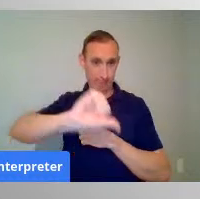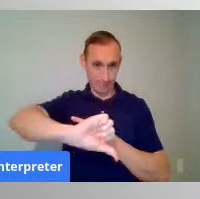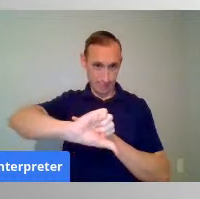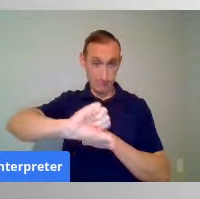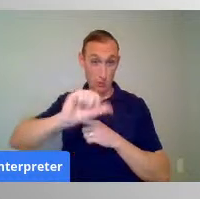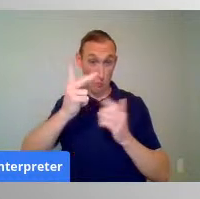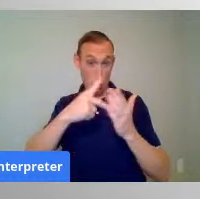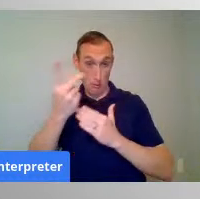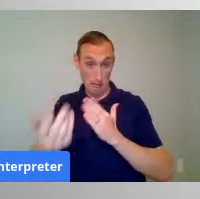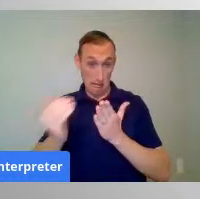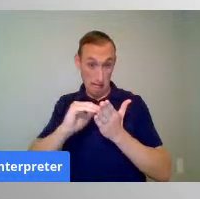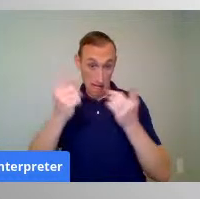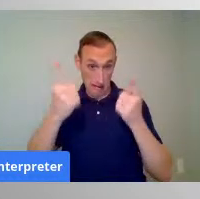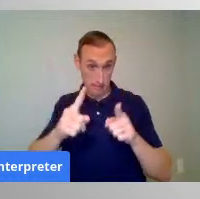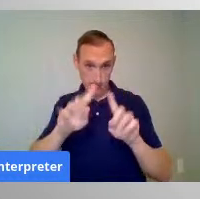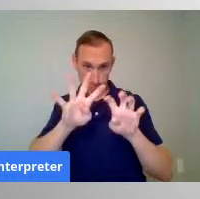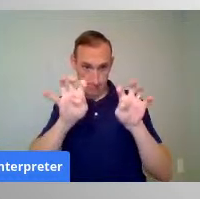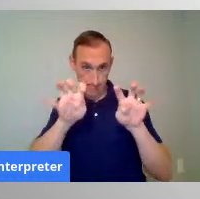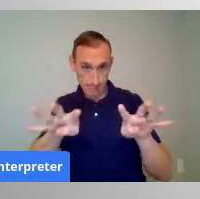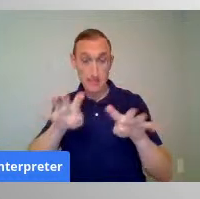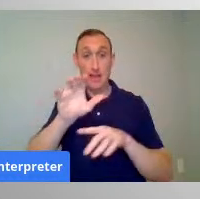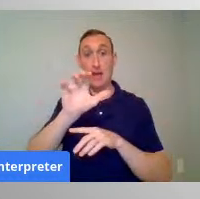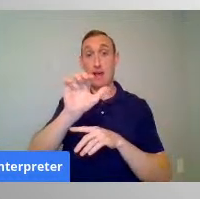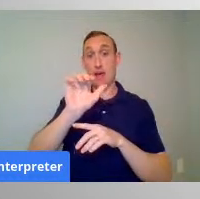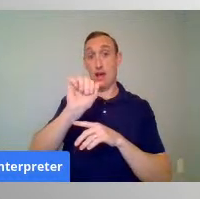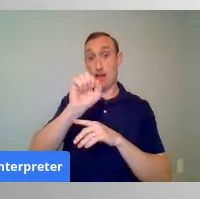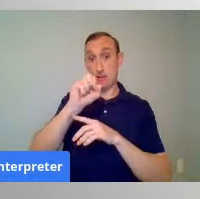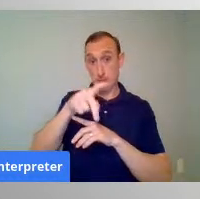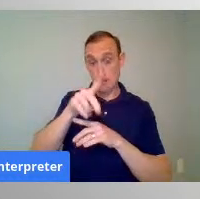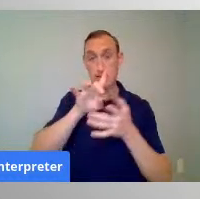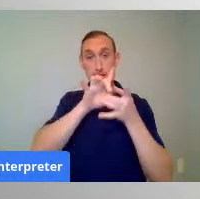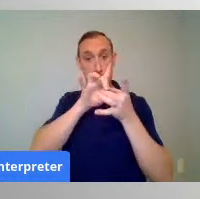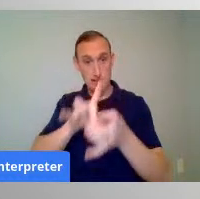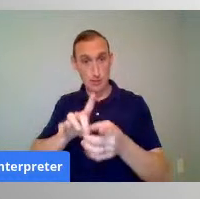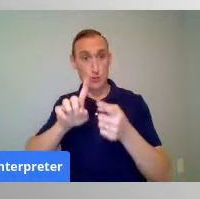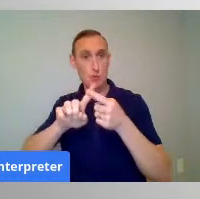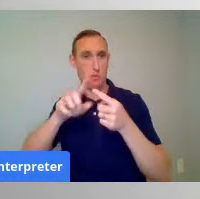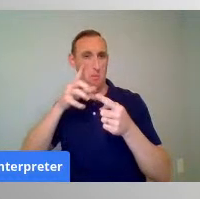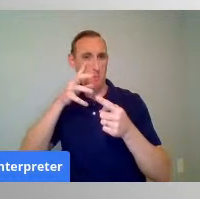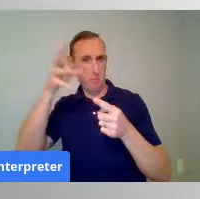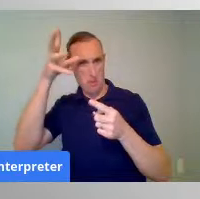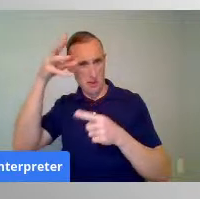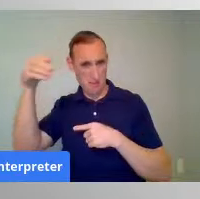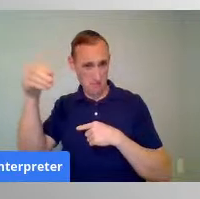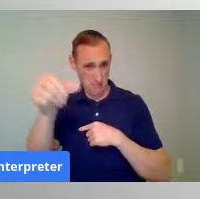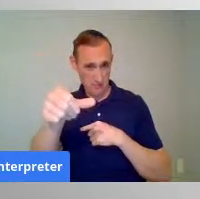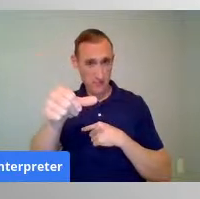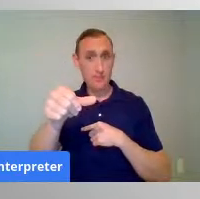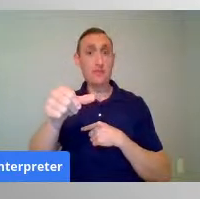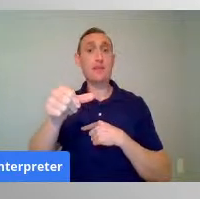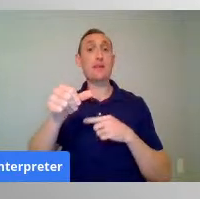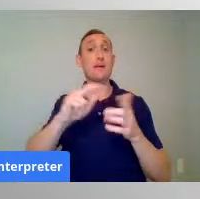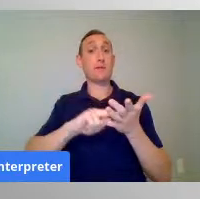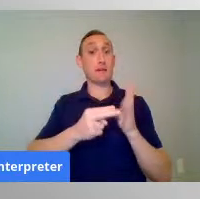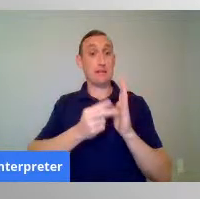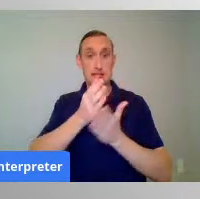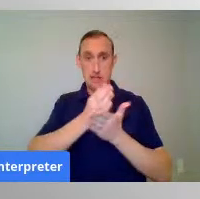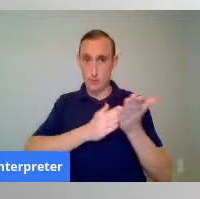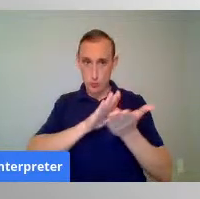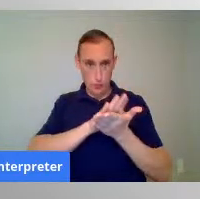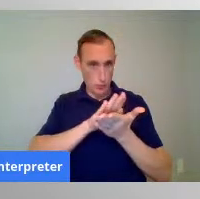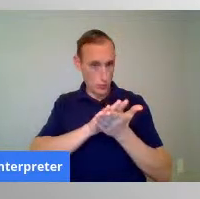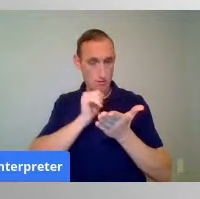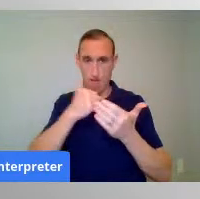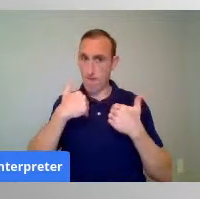ASP is tied to parent funded. So the catch with that is we have some sites that cannot maintain their